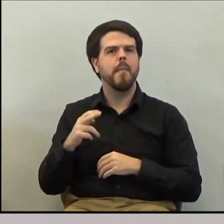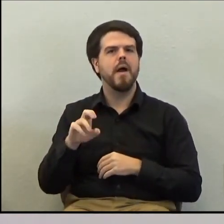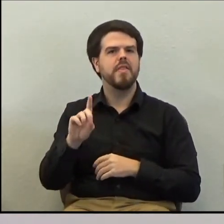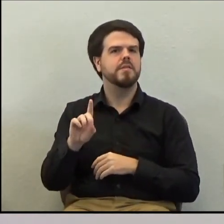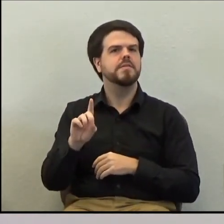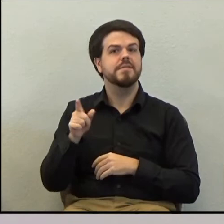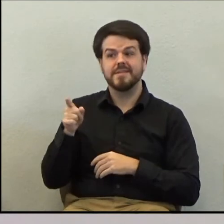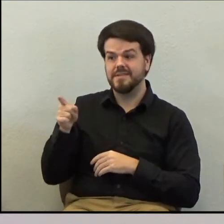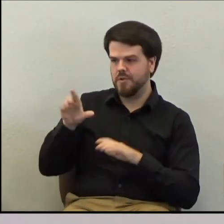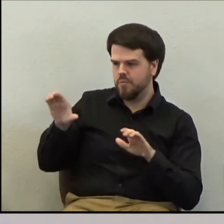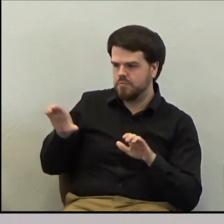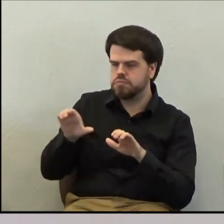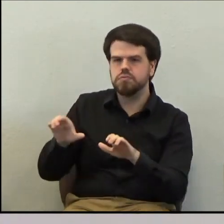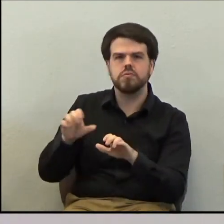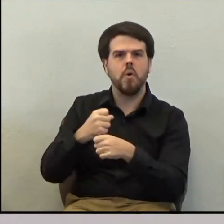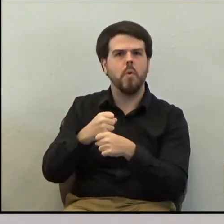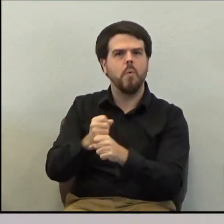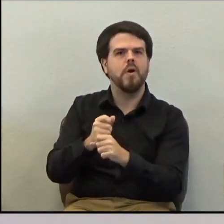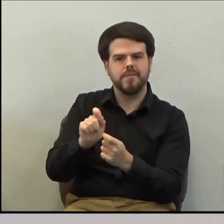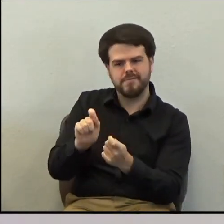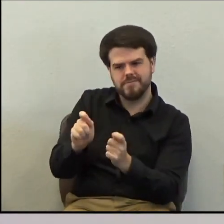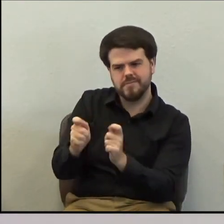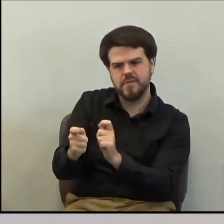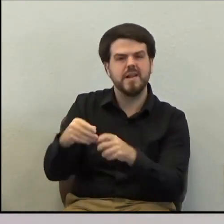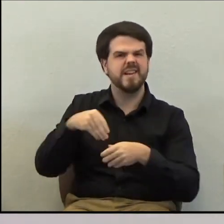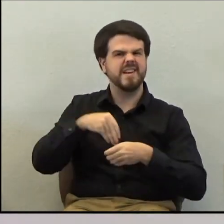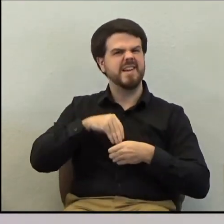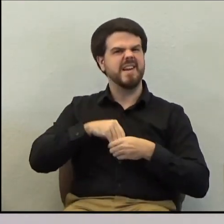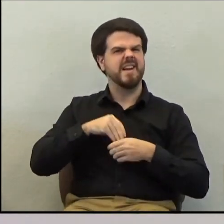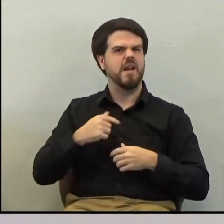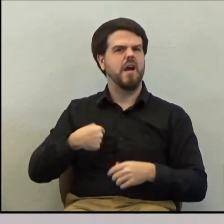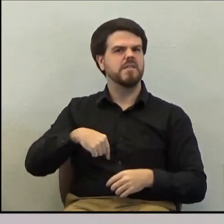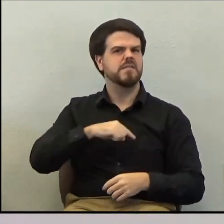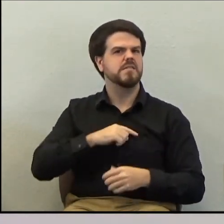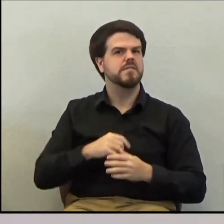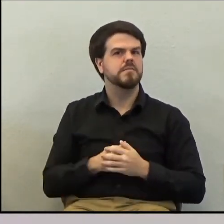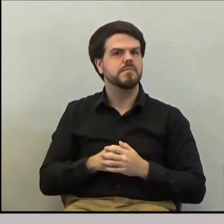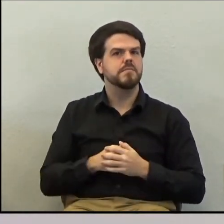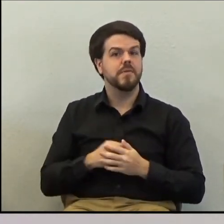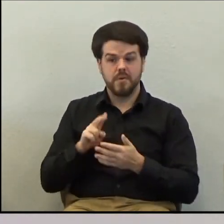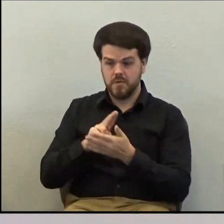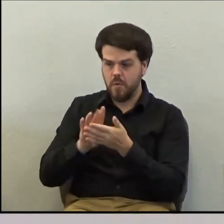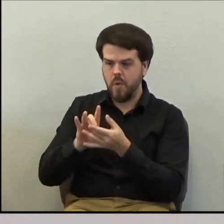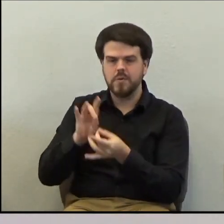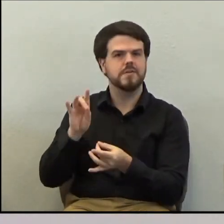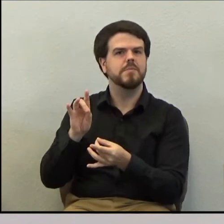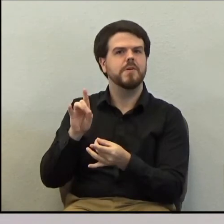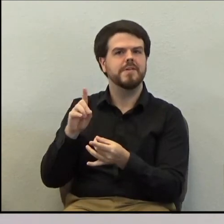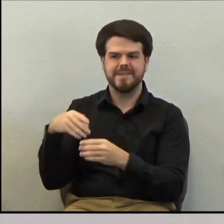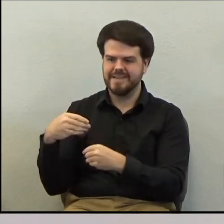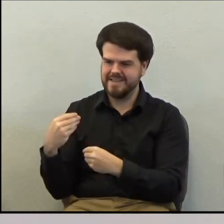us. The word has power. The Holy Spirit gives it life.